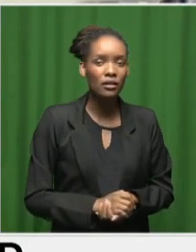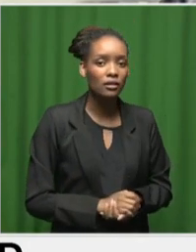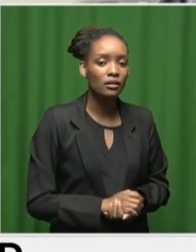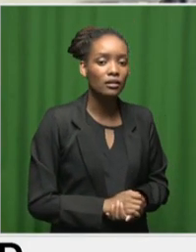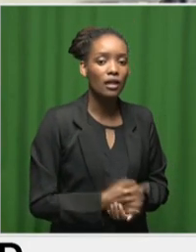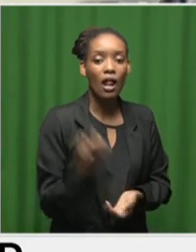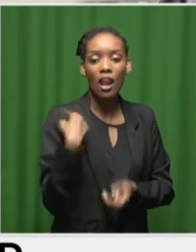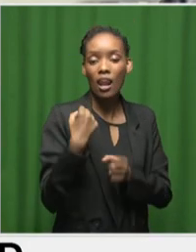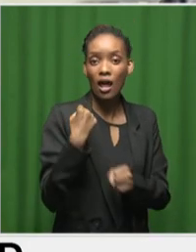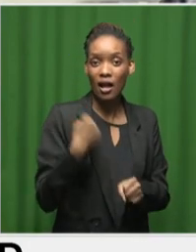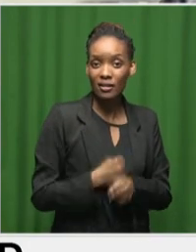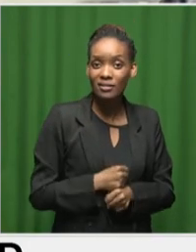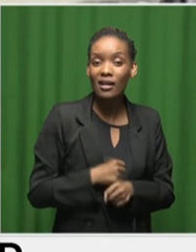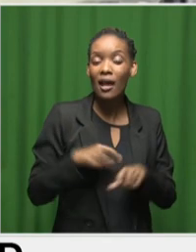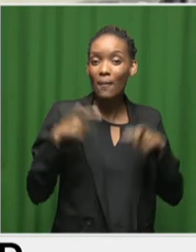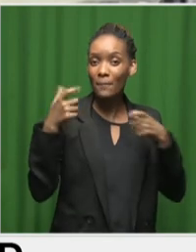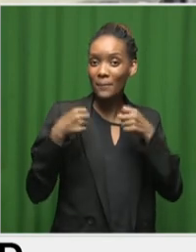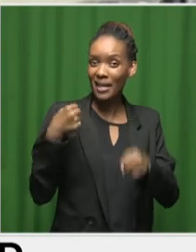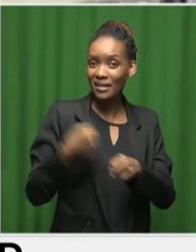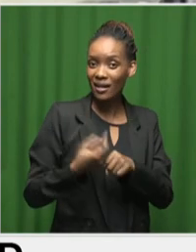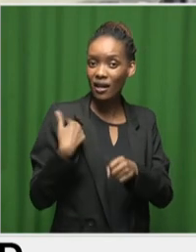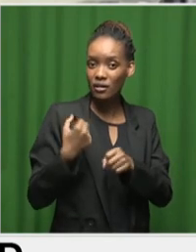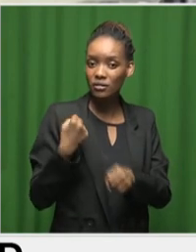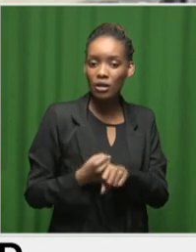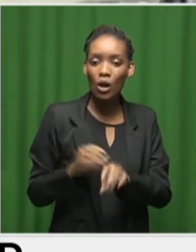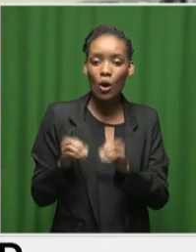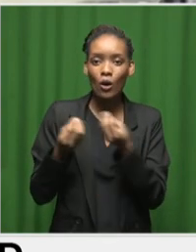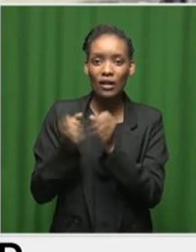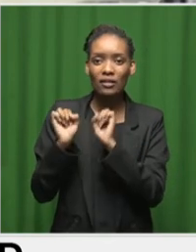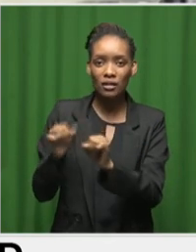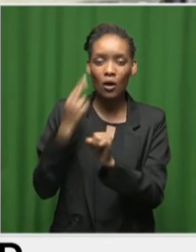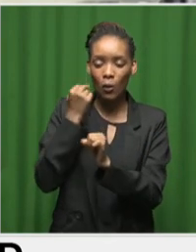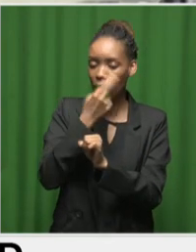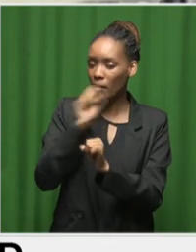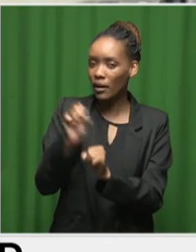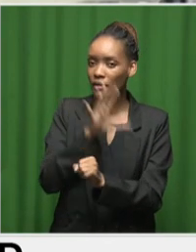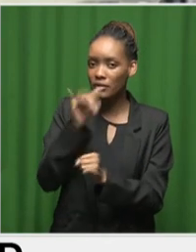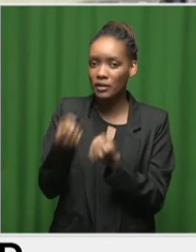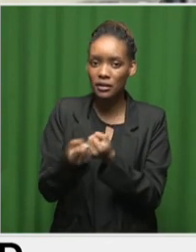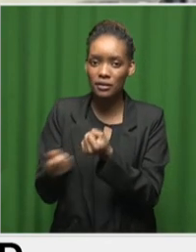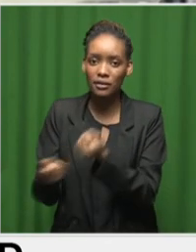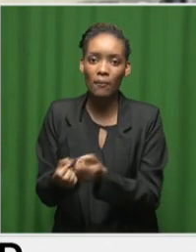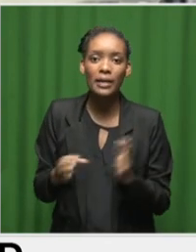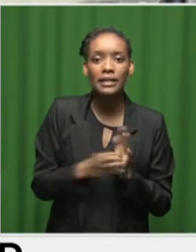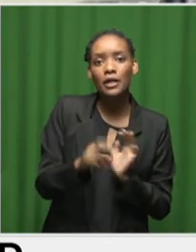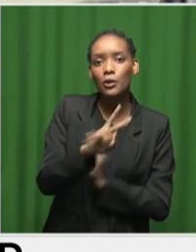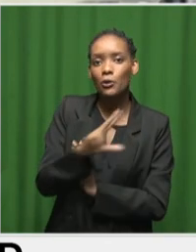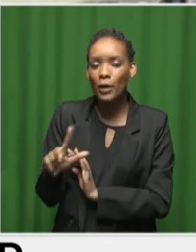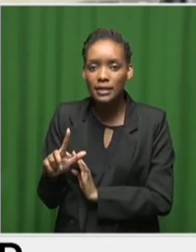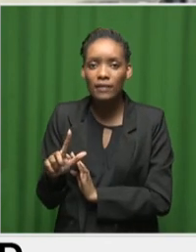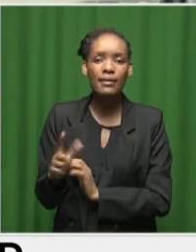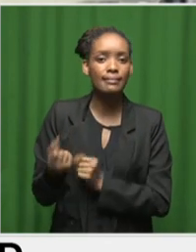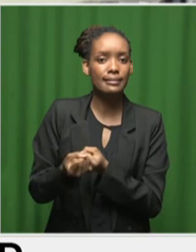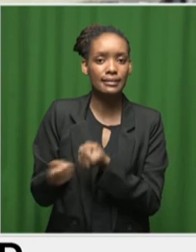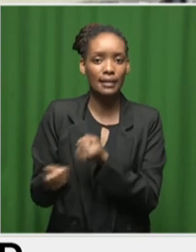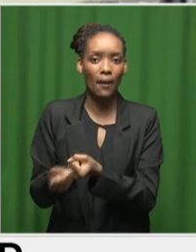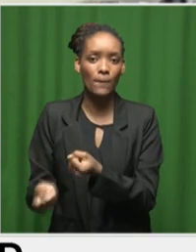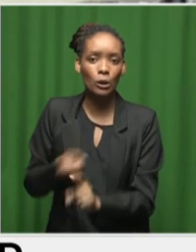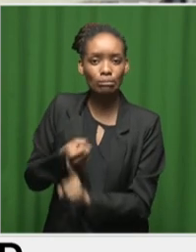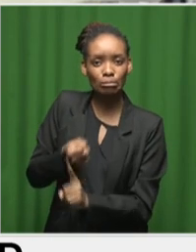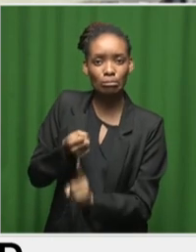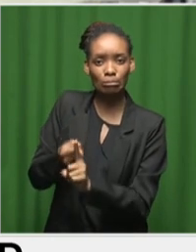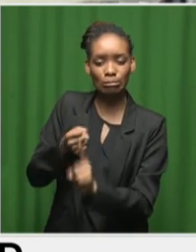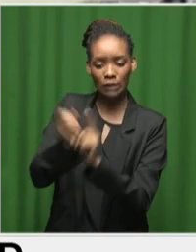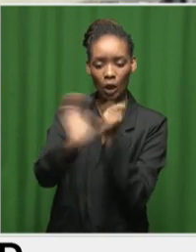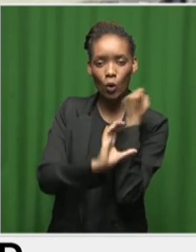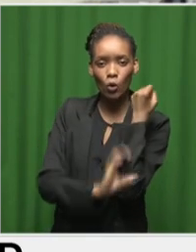last year it was for Justice Yacoob. I mean, he supported your organization, Blind SA and Section 27, in the fight before the